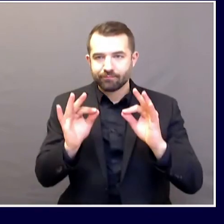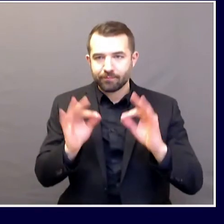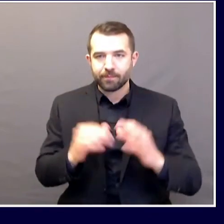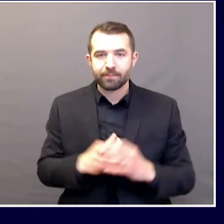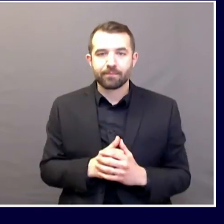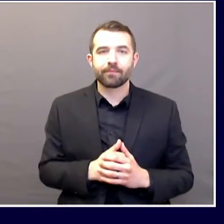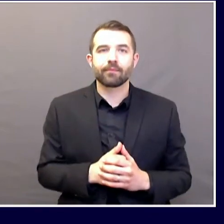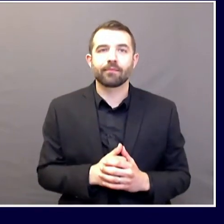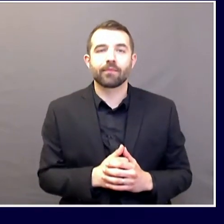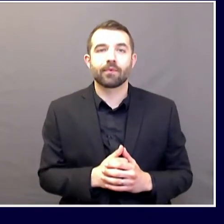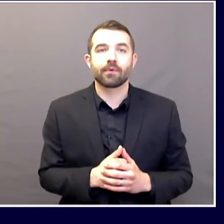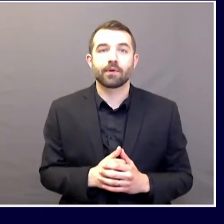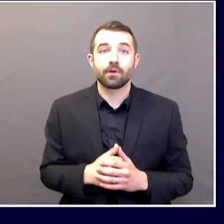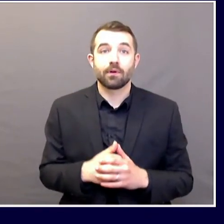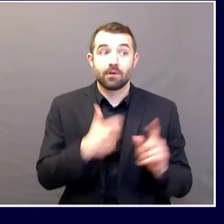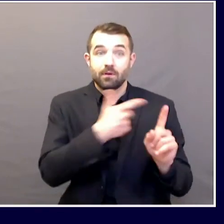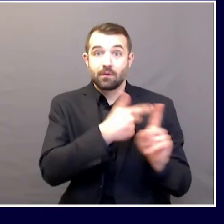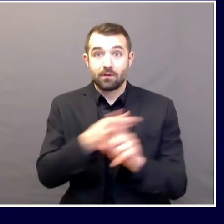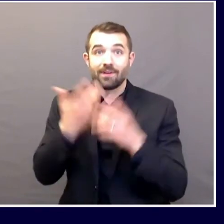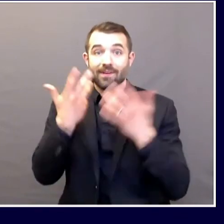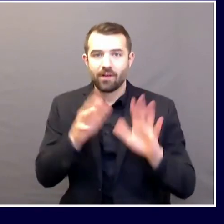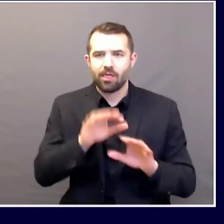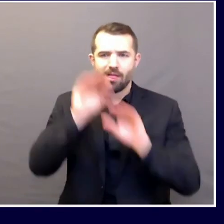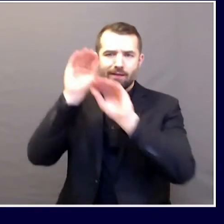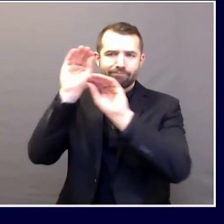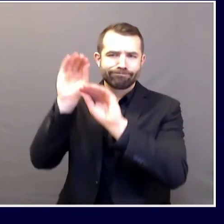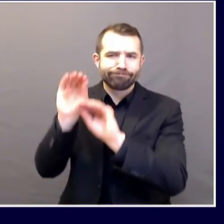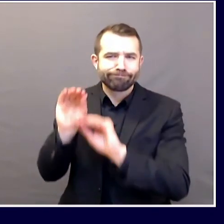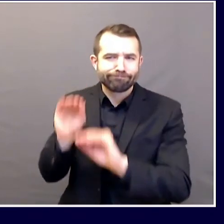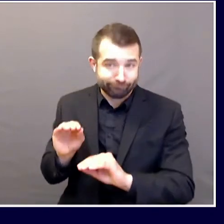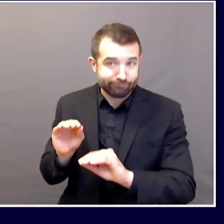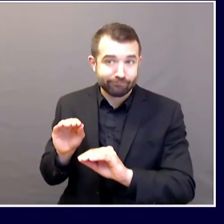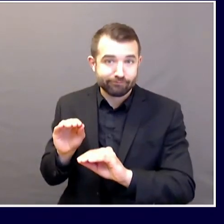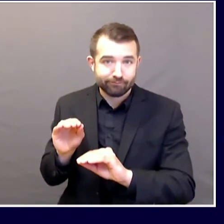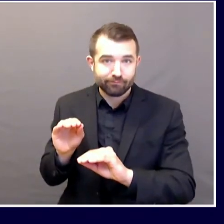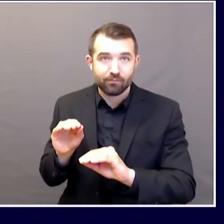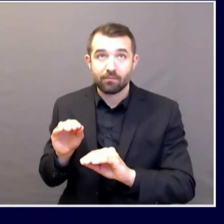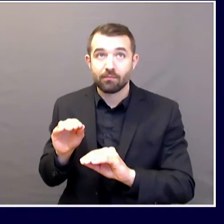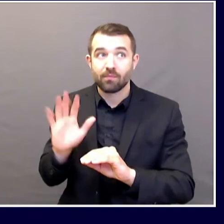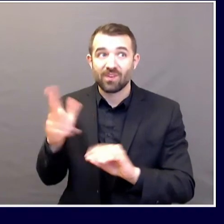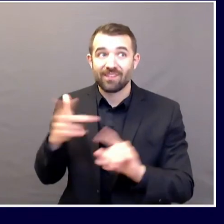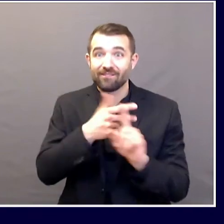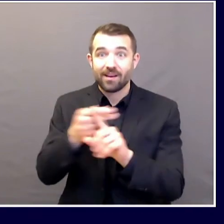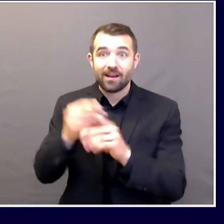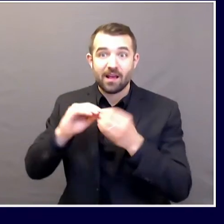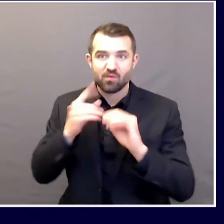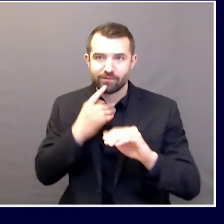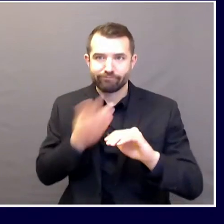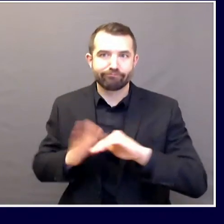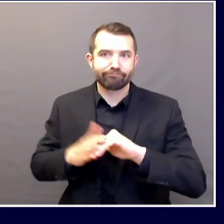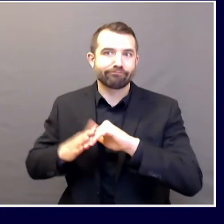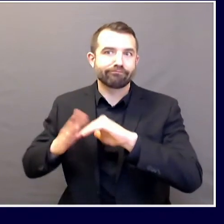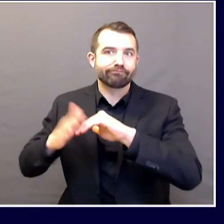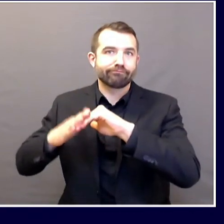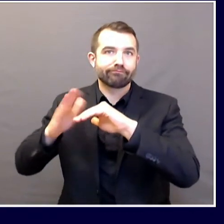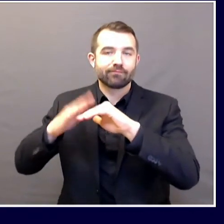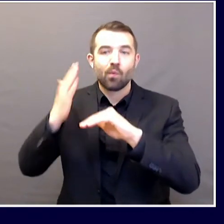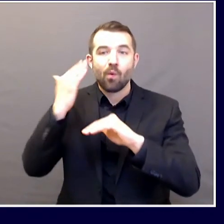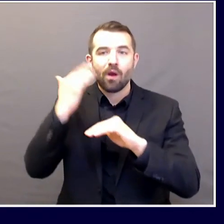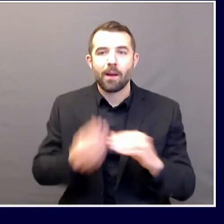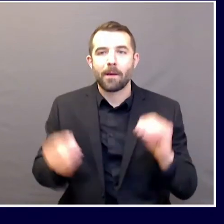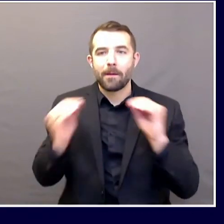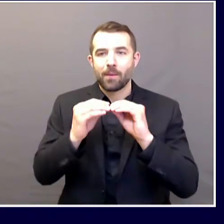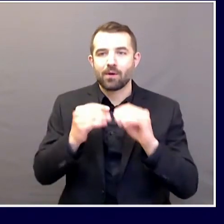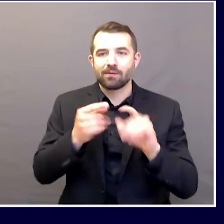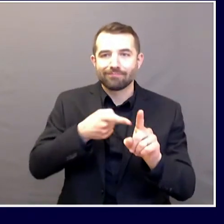the system was down. So those vaccination numbers can and should continue to climb as more and more providers are reporting